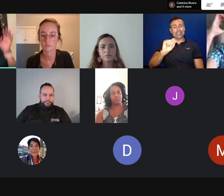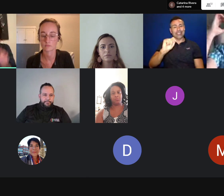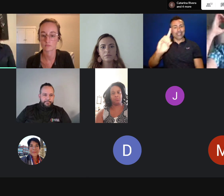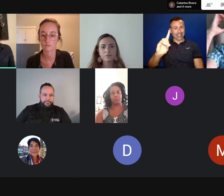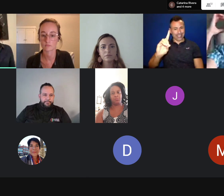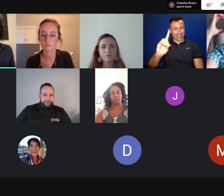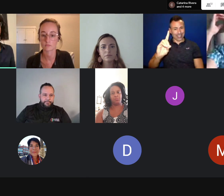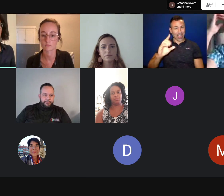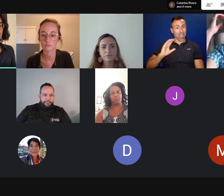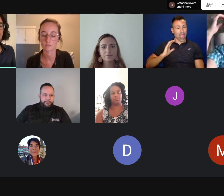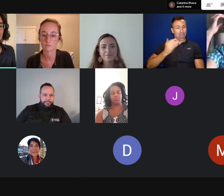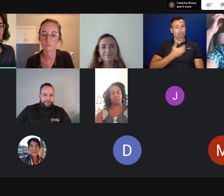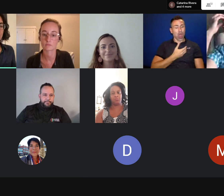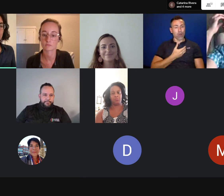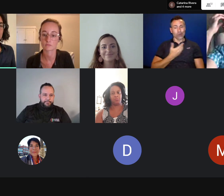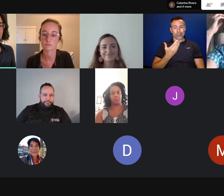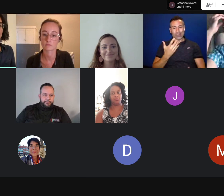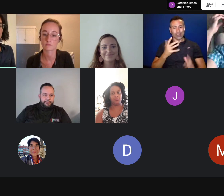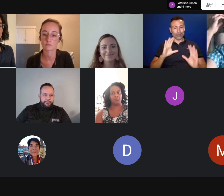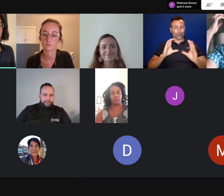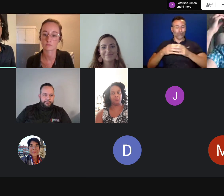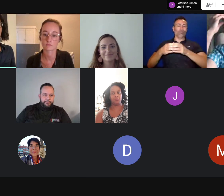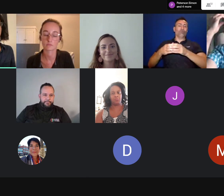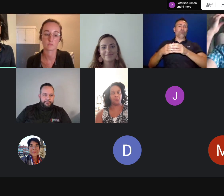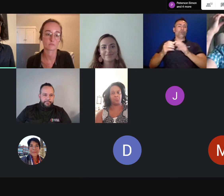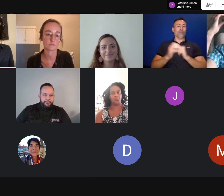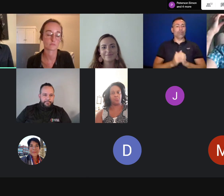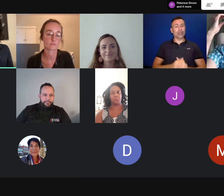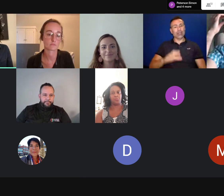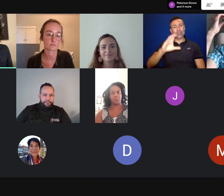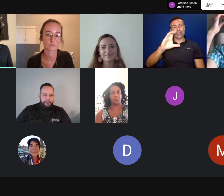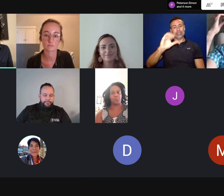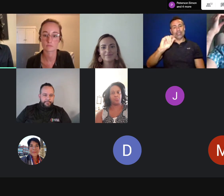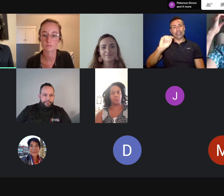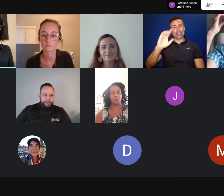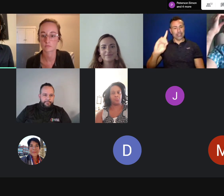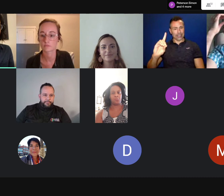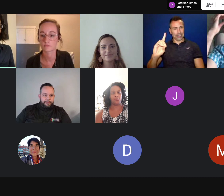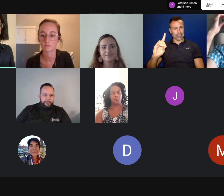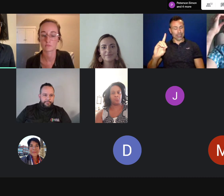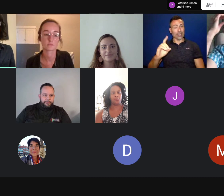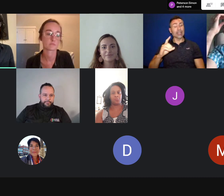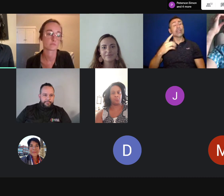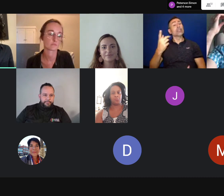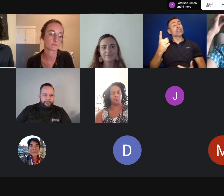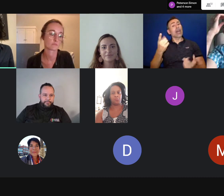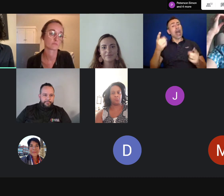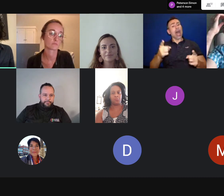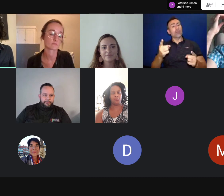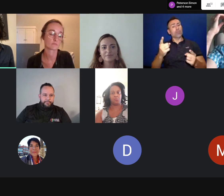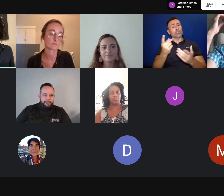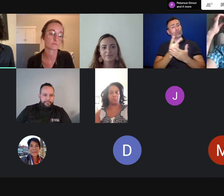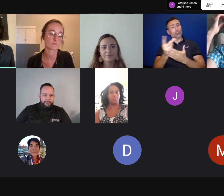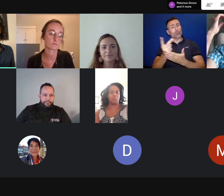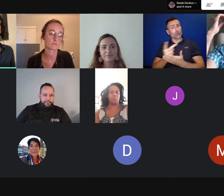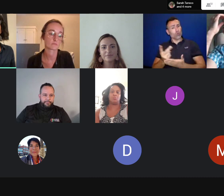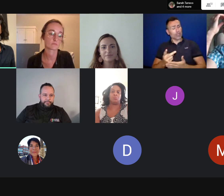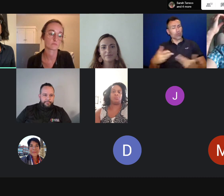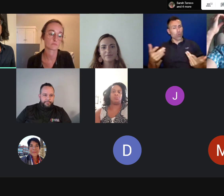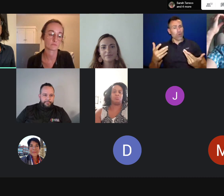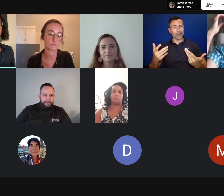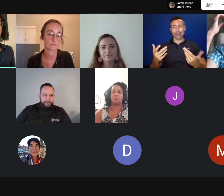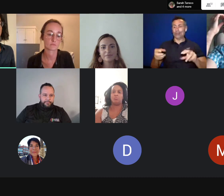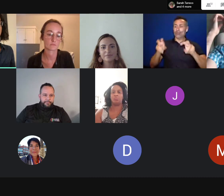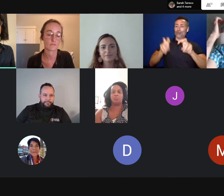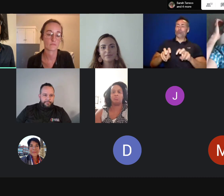platform that we have together. So Chicas Talk Disability is a bi-weekly conversation on disability from our perspective as